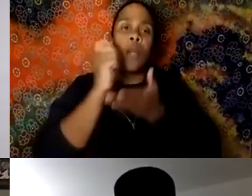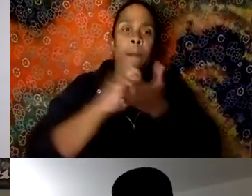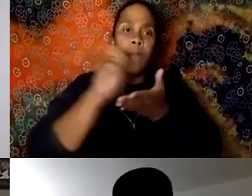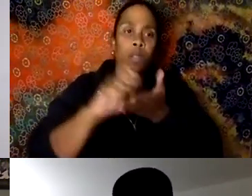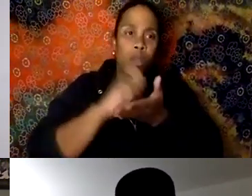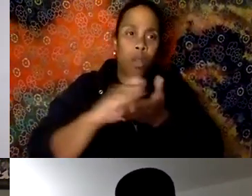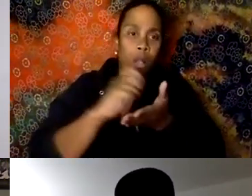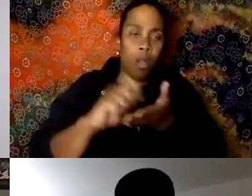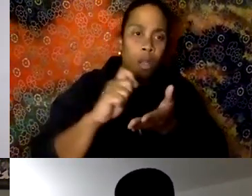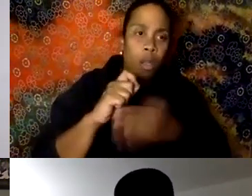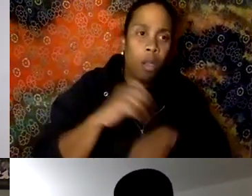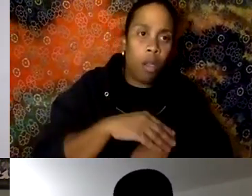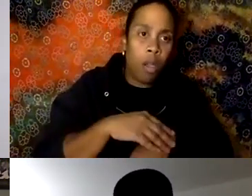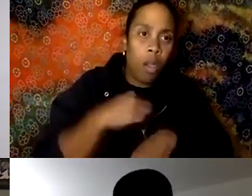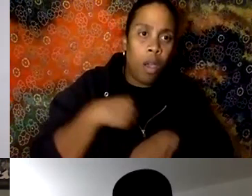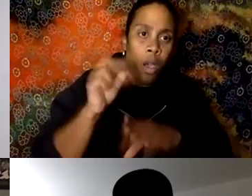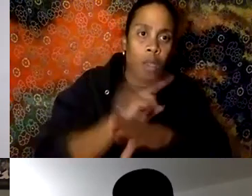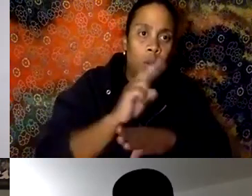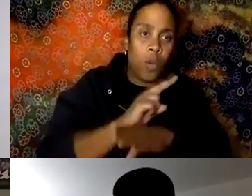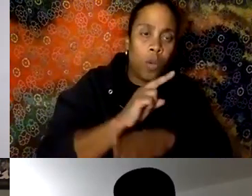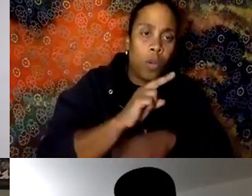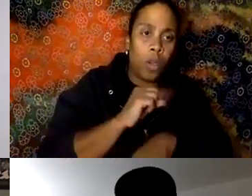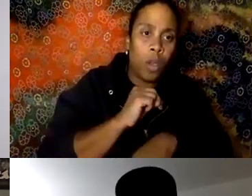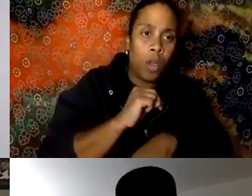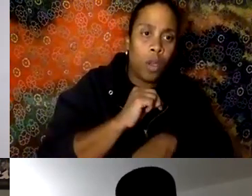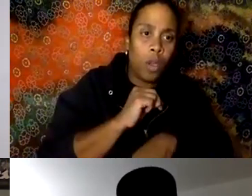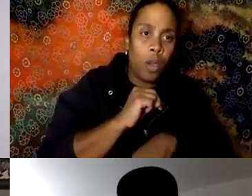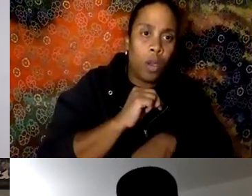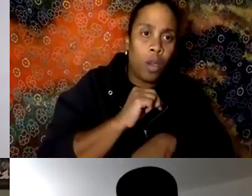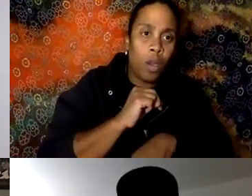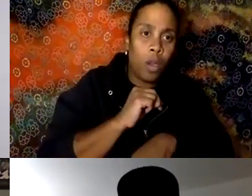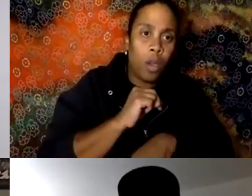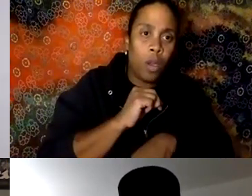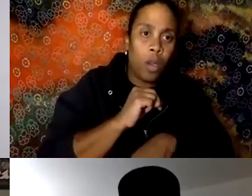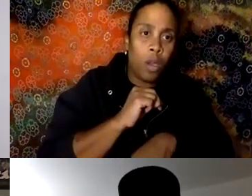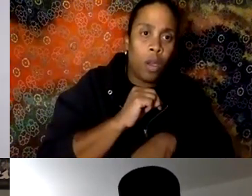Dash. I love them. And I'm using Cadillac.